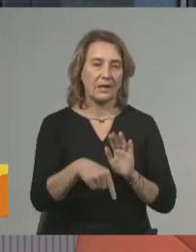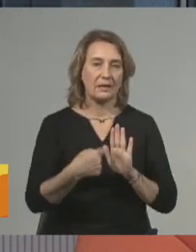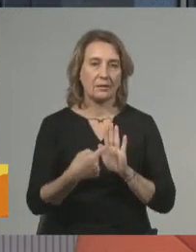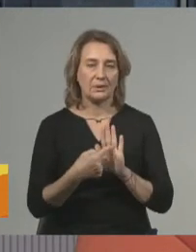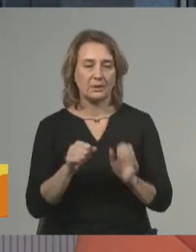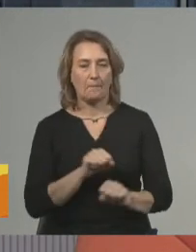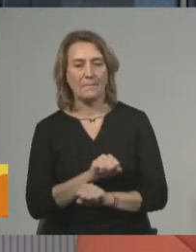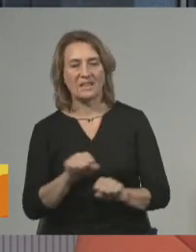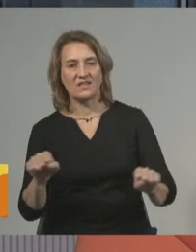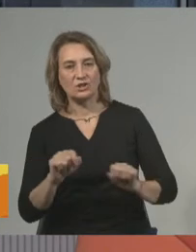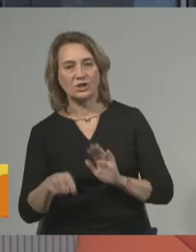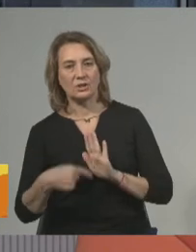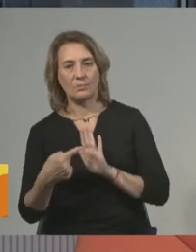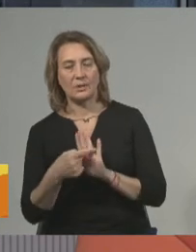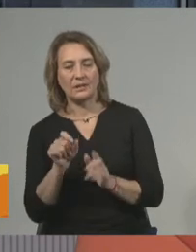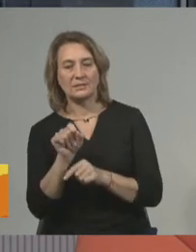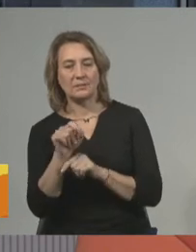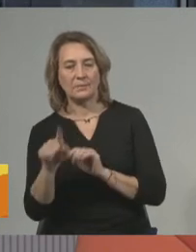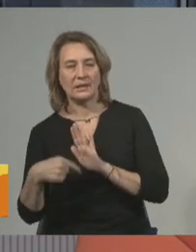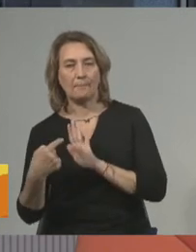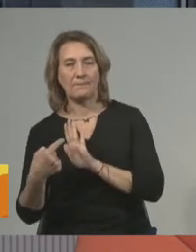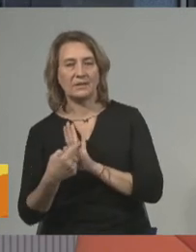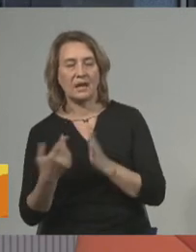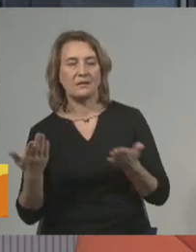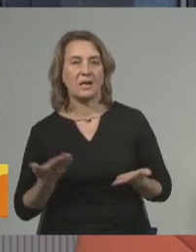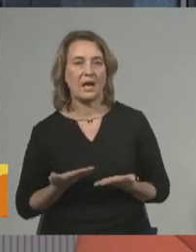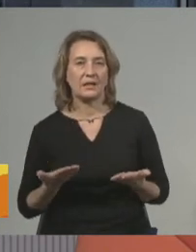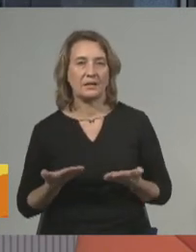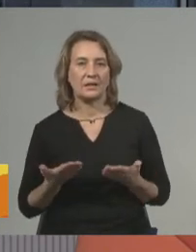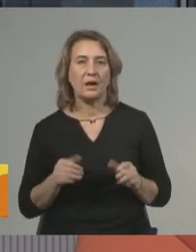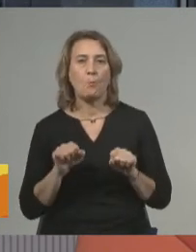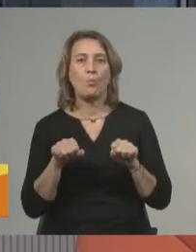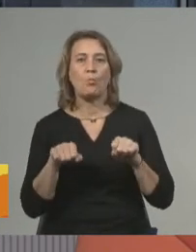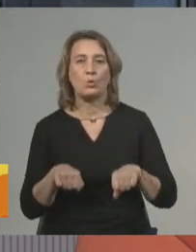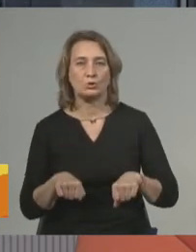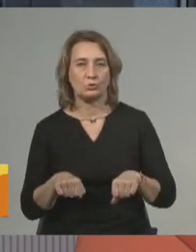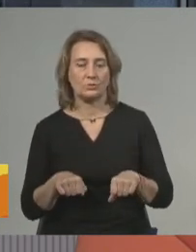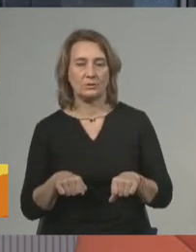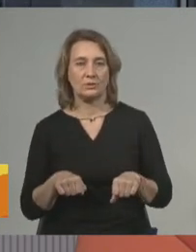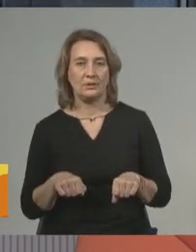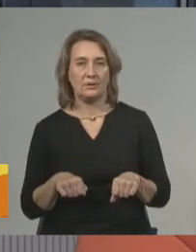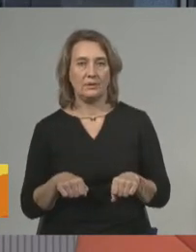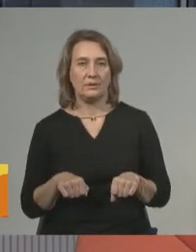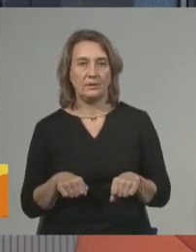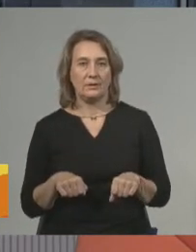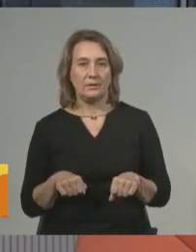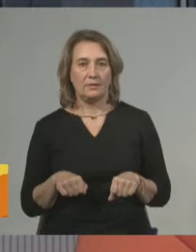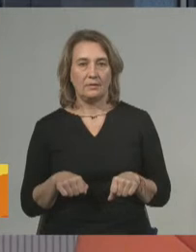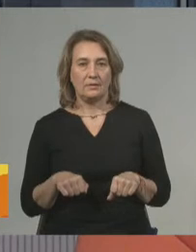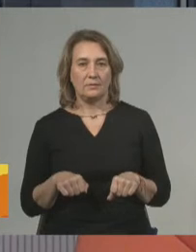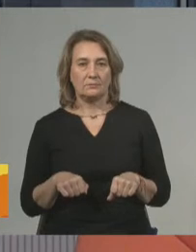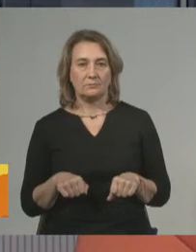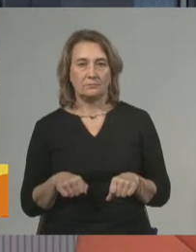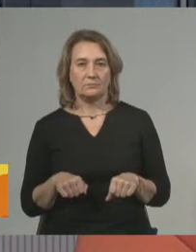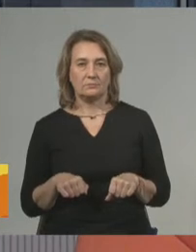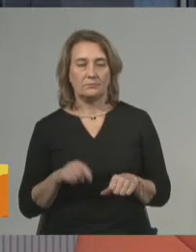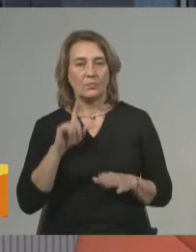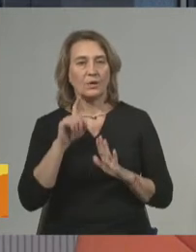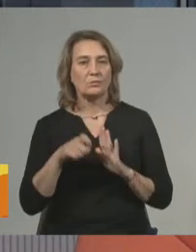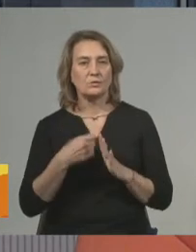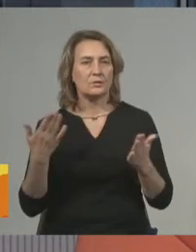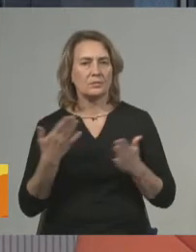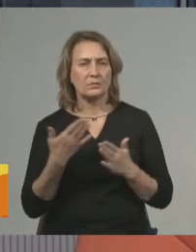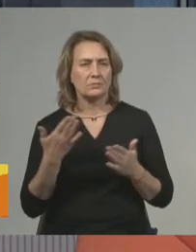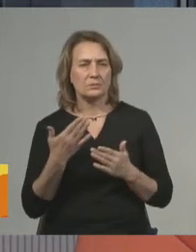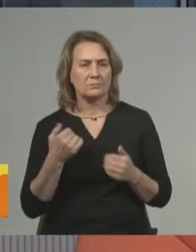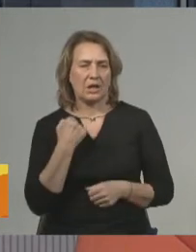will get a certain sector of society or including the far-right that might get get them get them angry at them